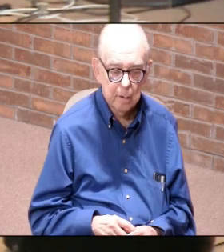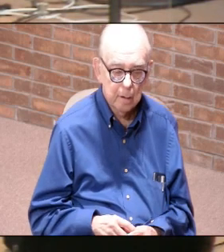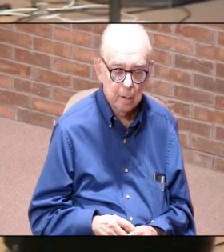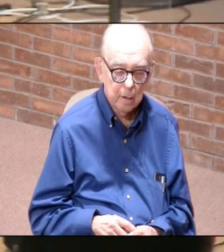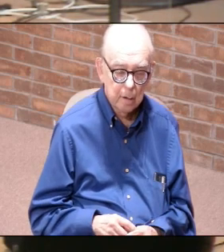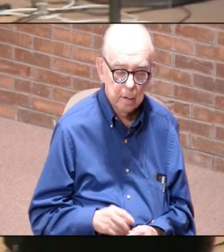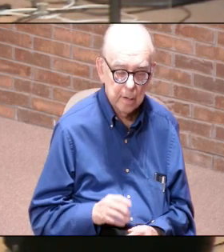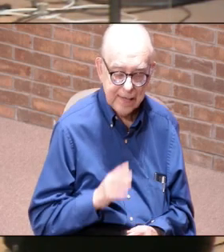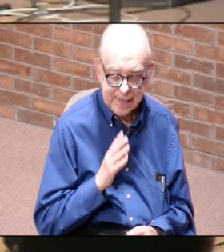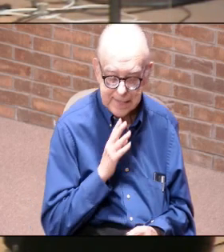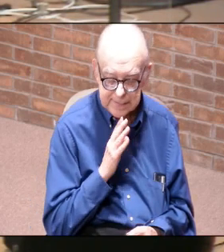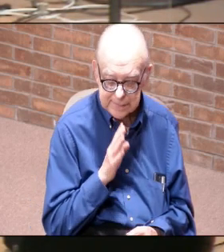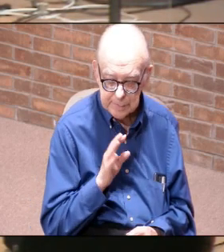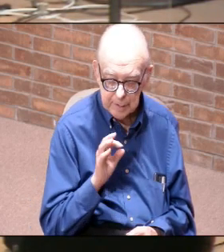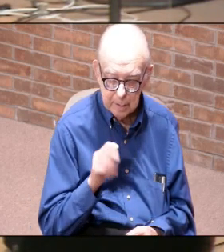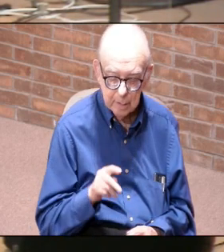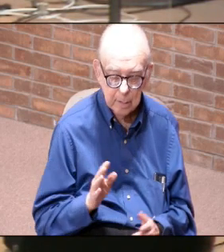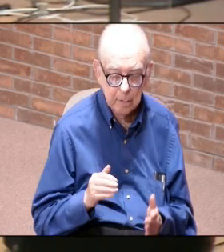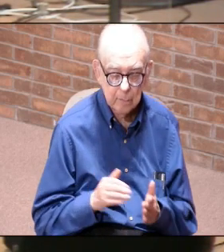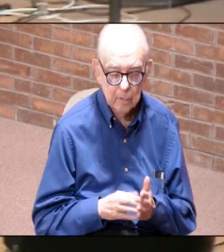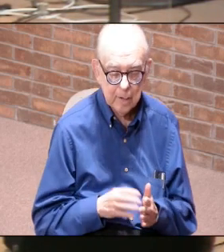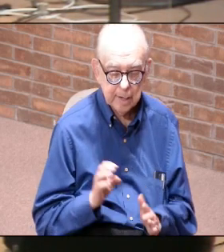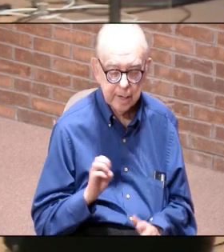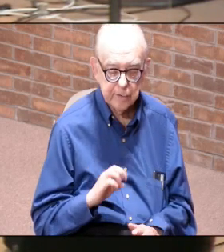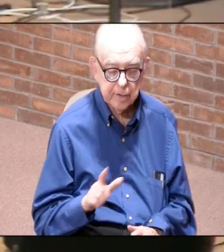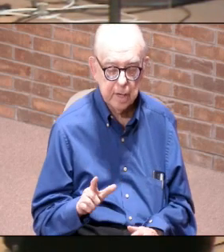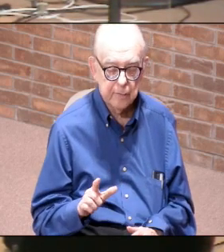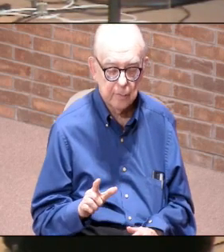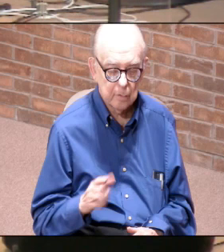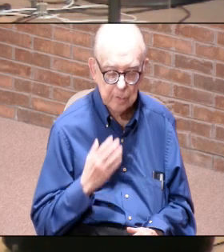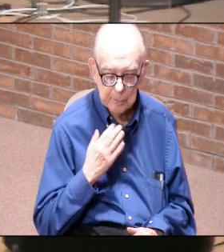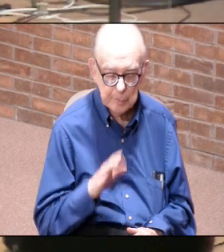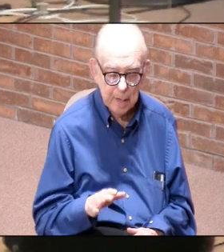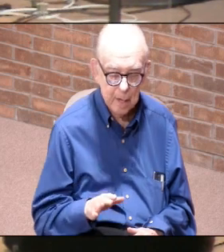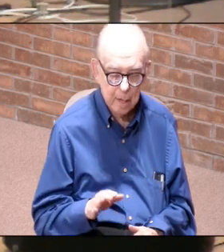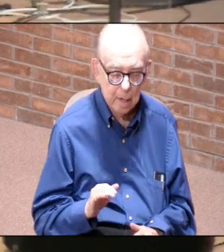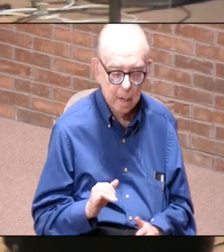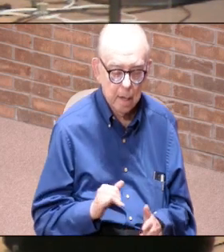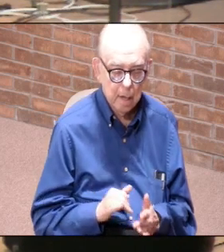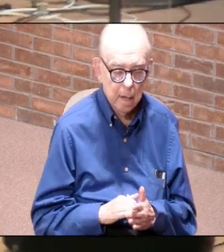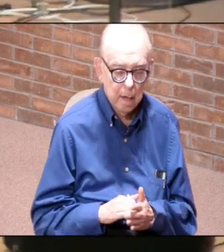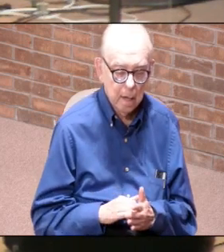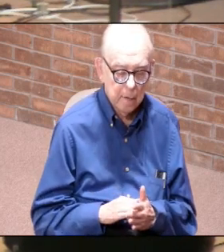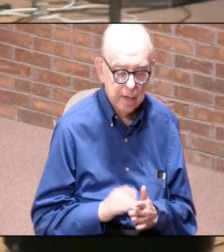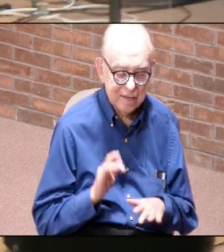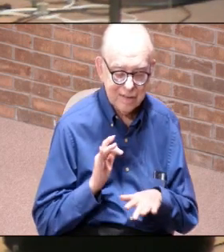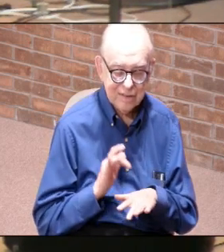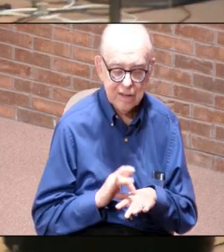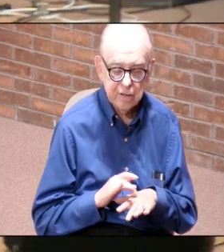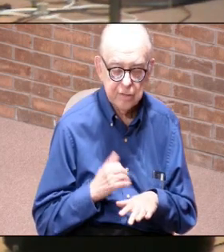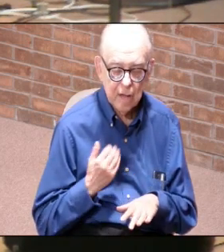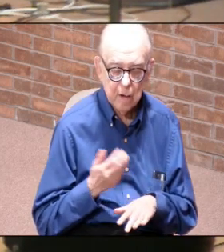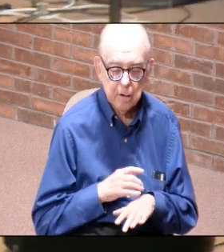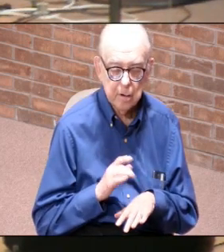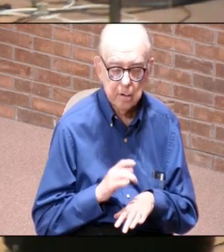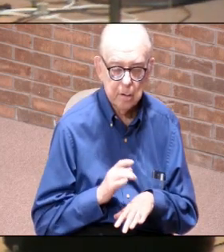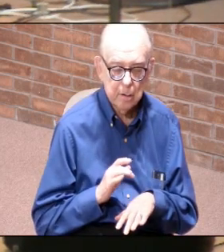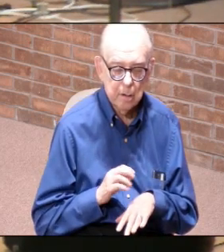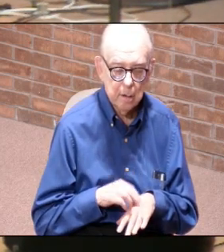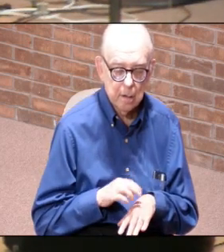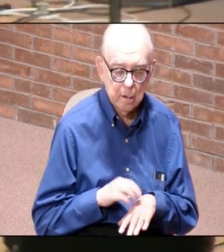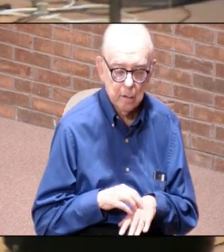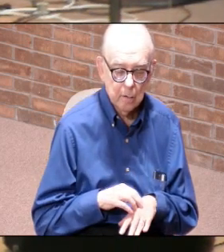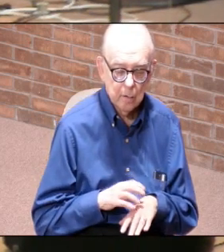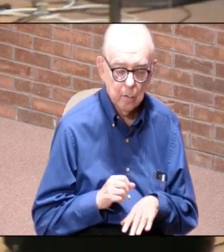and speak up against the evil that has beset our nation, or